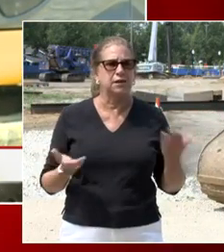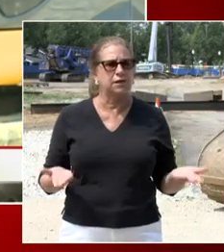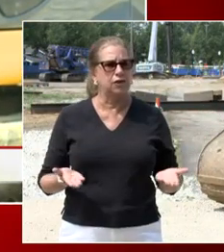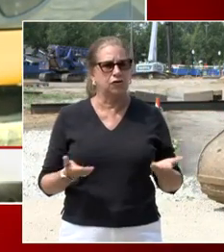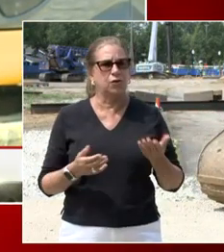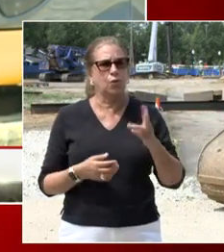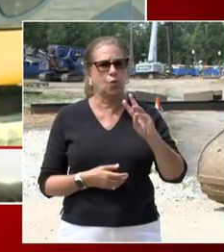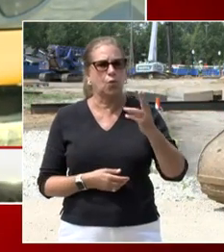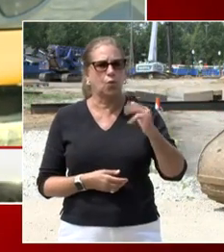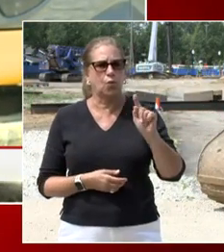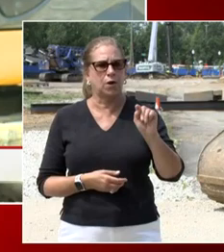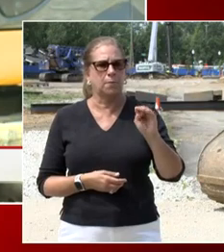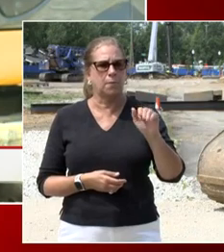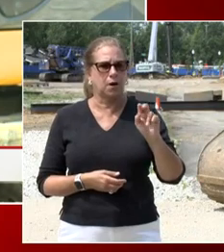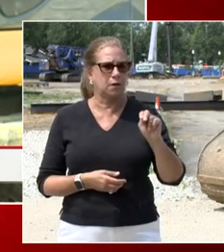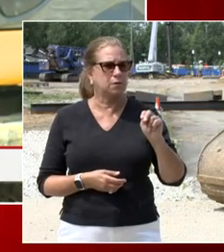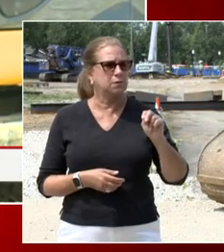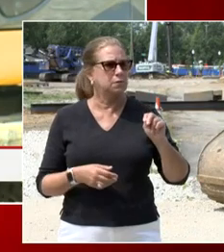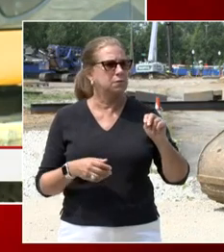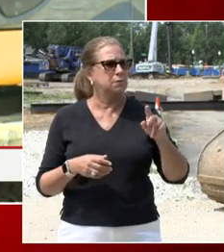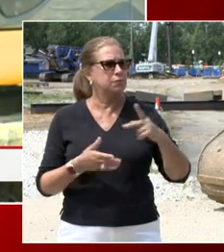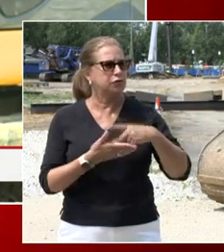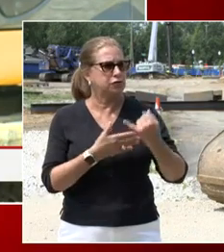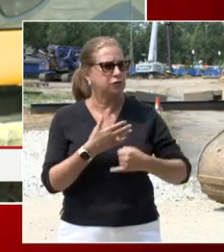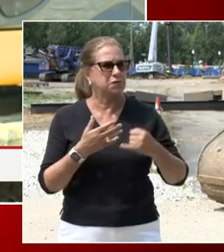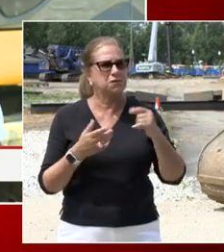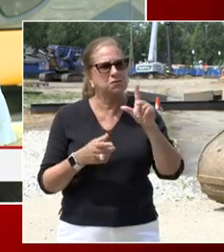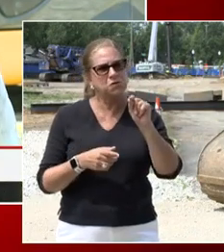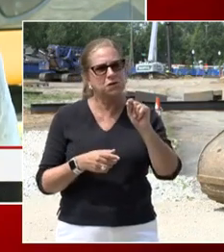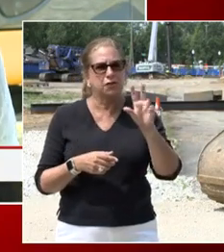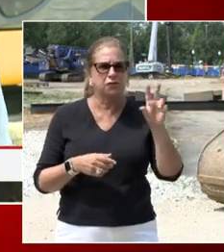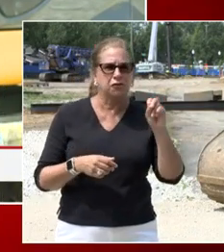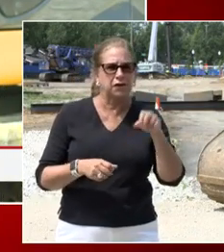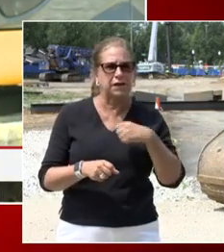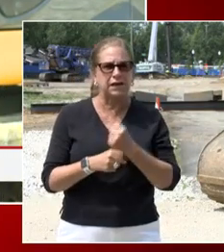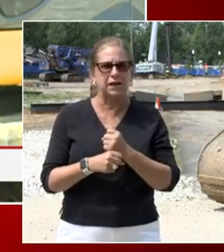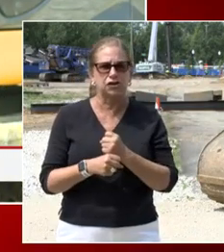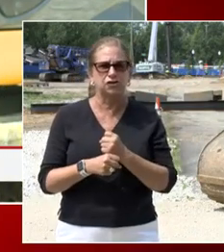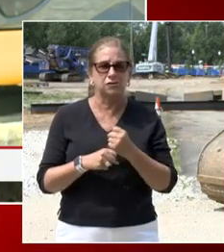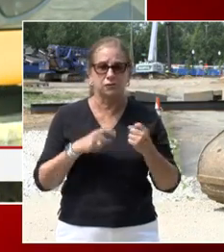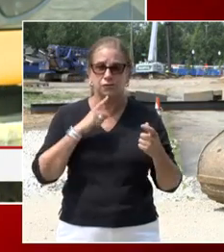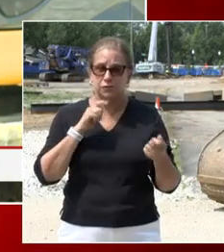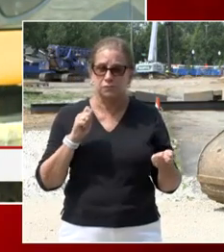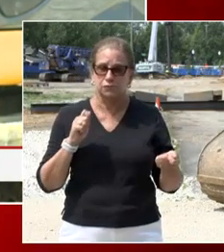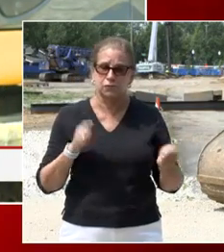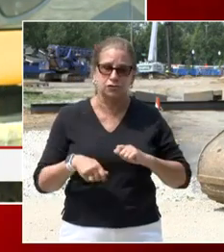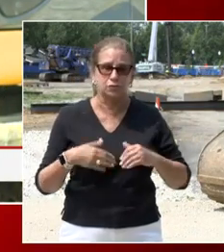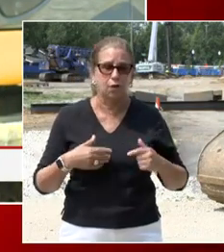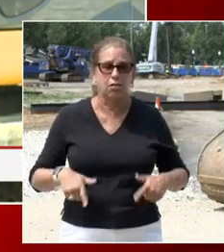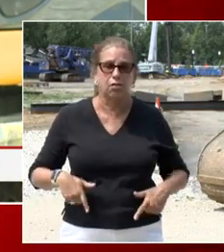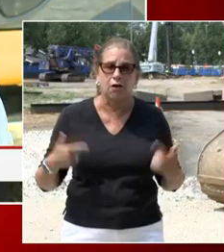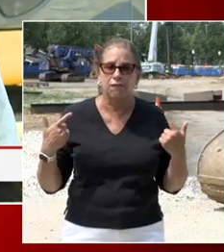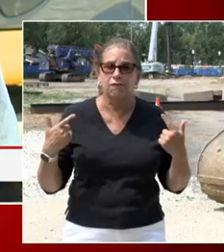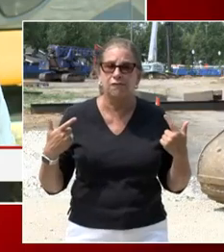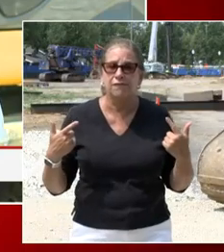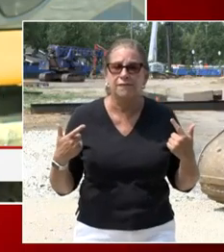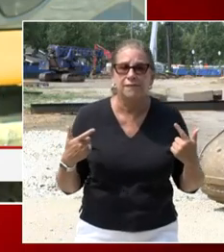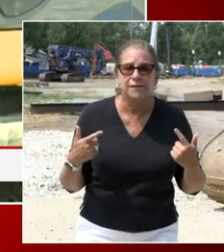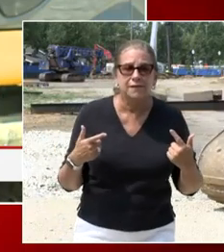30 years, and they really changed my life, And it was a lady, Miss Rochelle